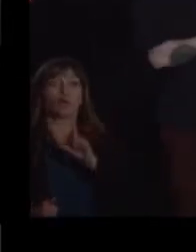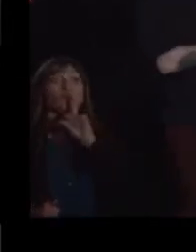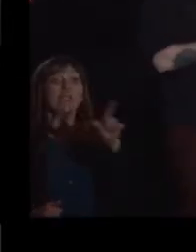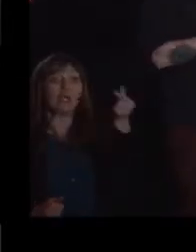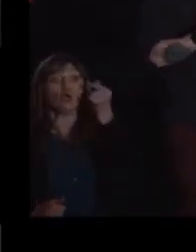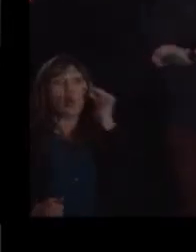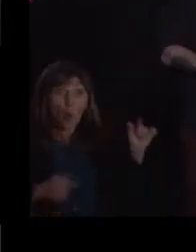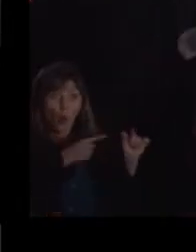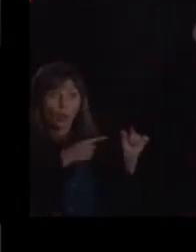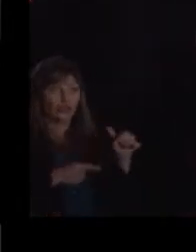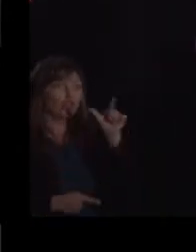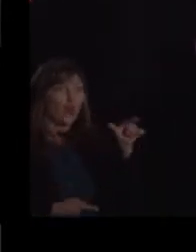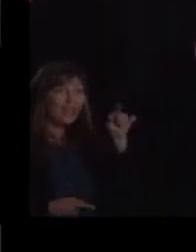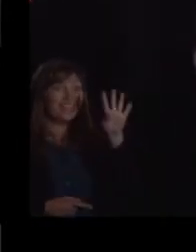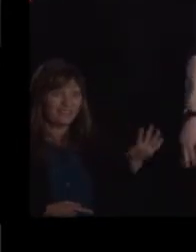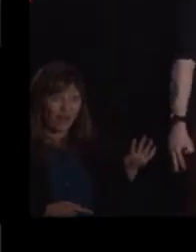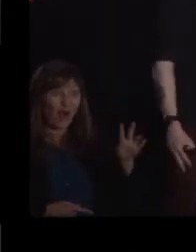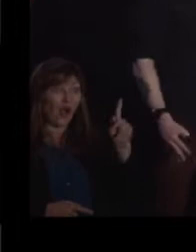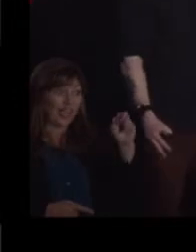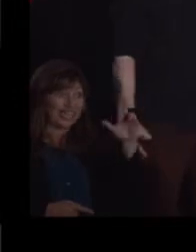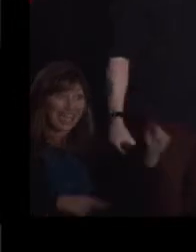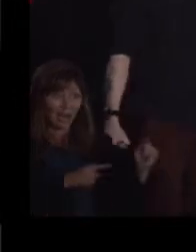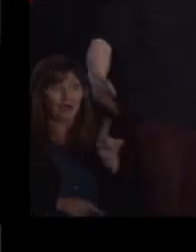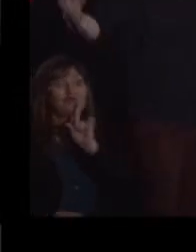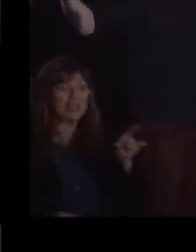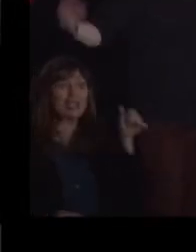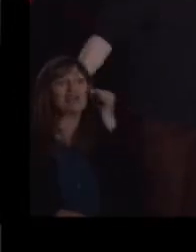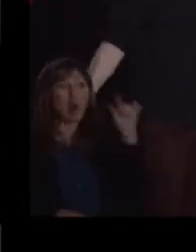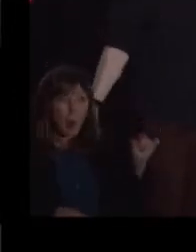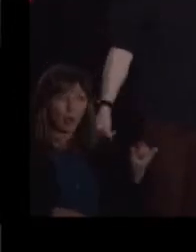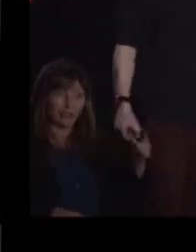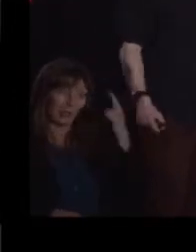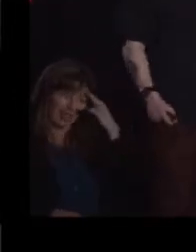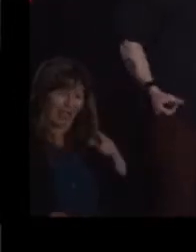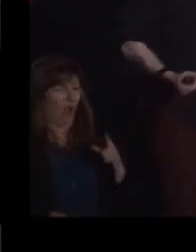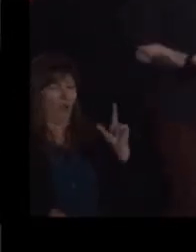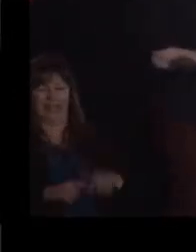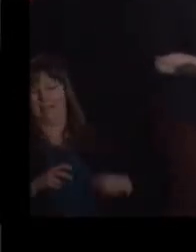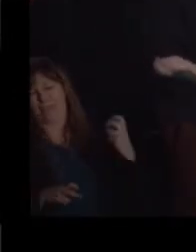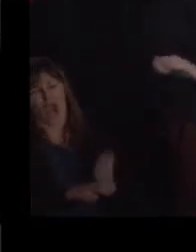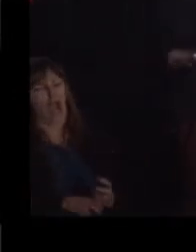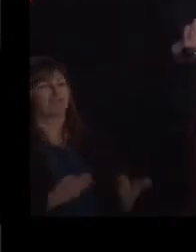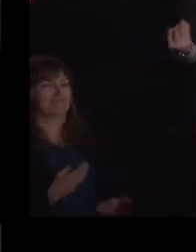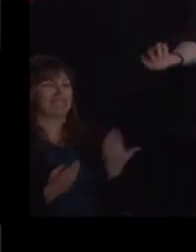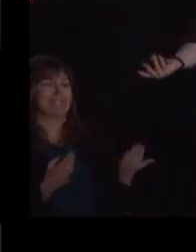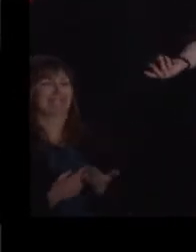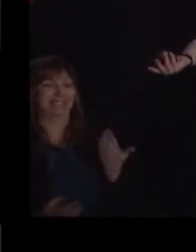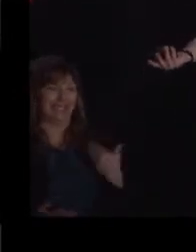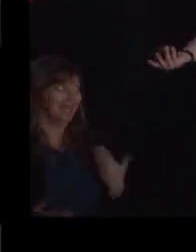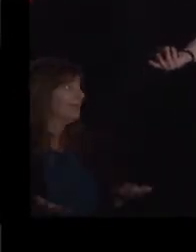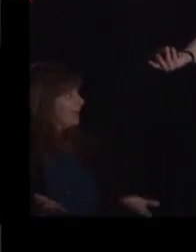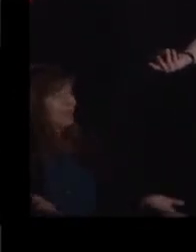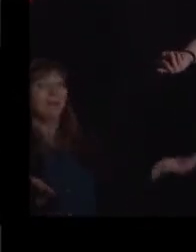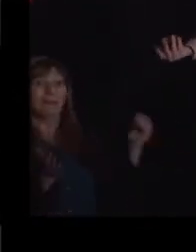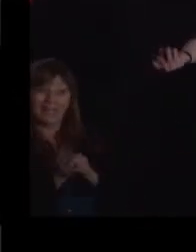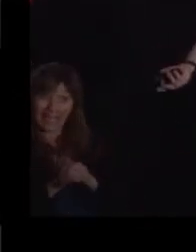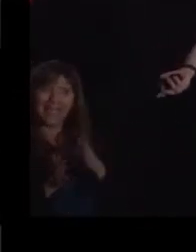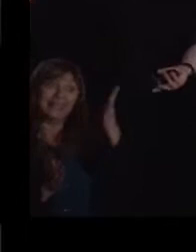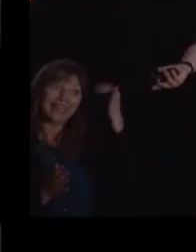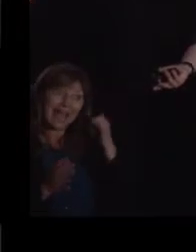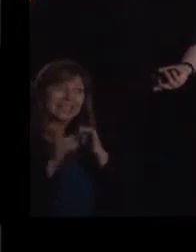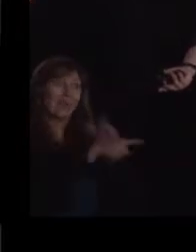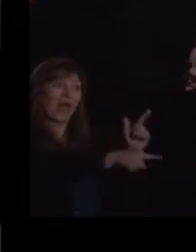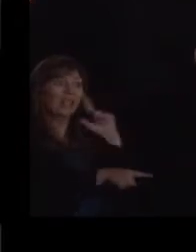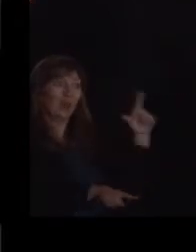So that's 24 carat real gold leaf. So how hard can that be? turns out there's another industry based on this as well. What was it